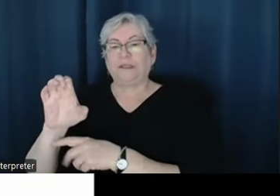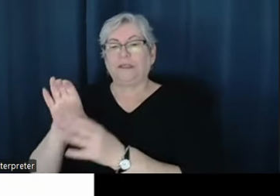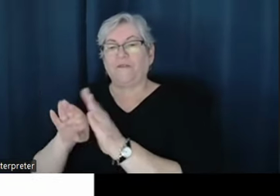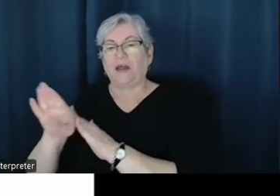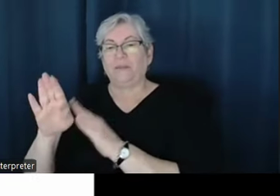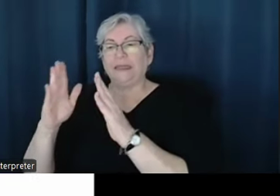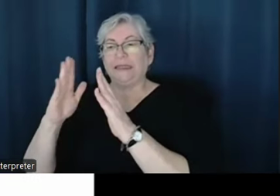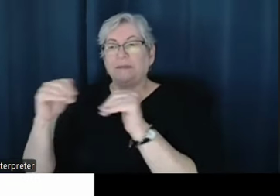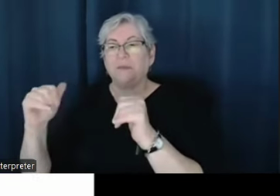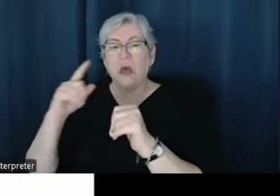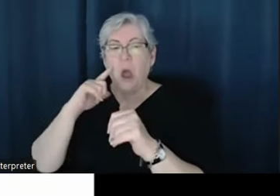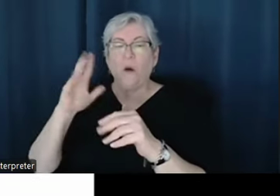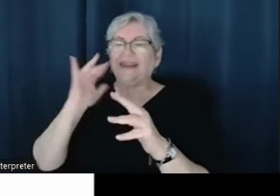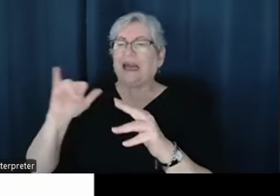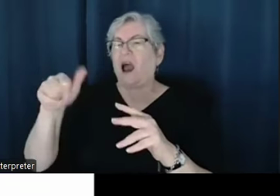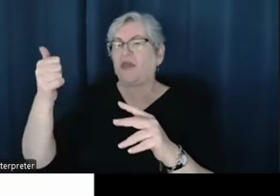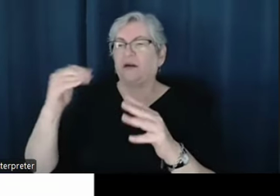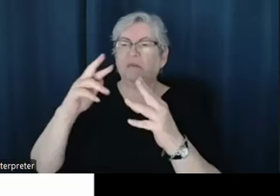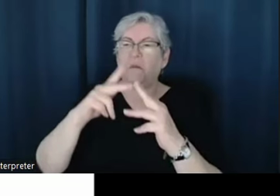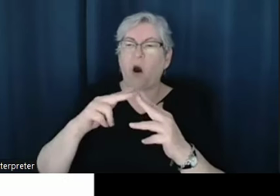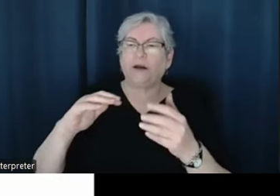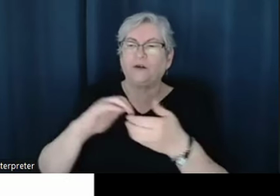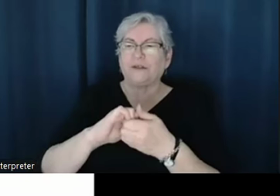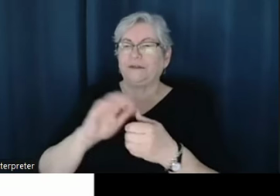across the state, which we'll go into a little bit later. Next slide.